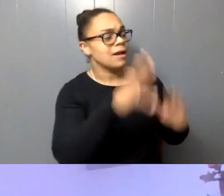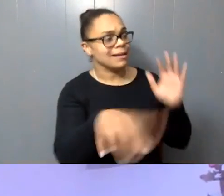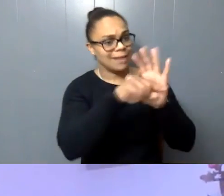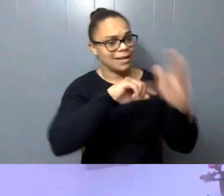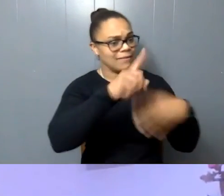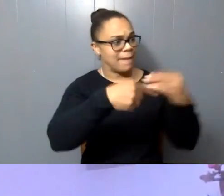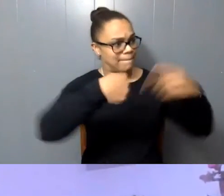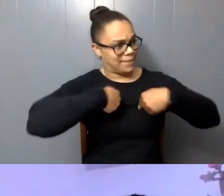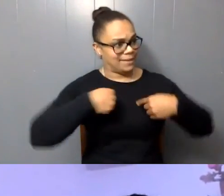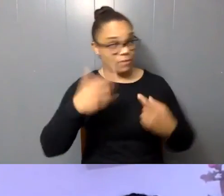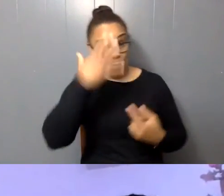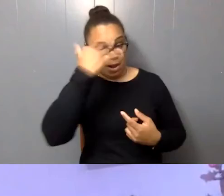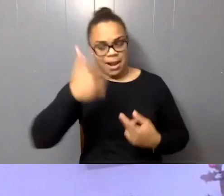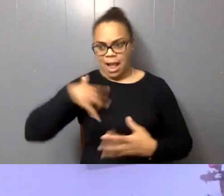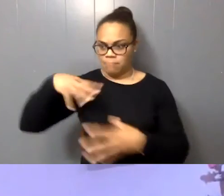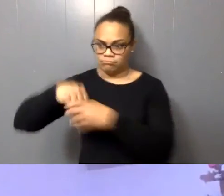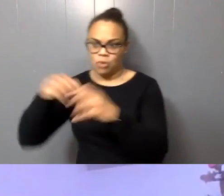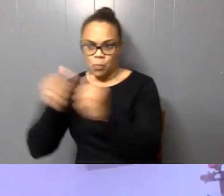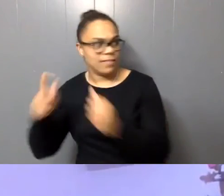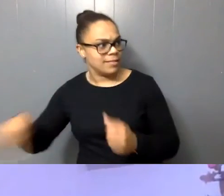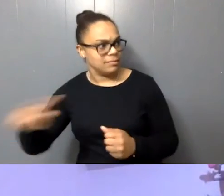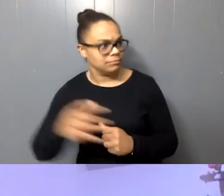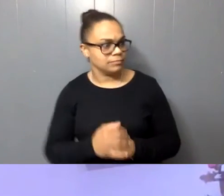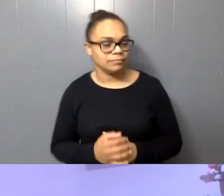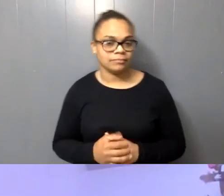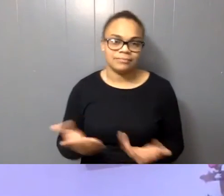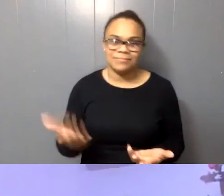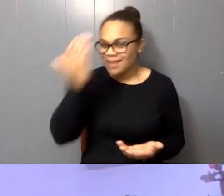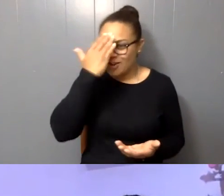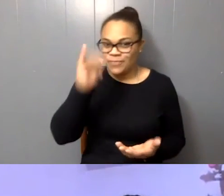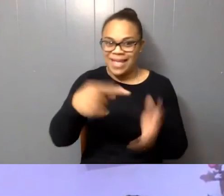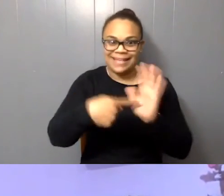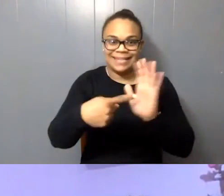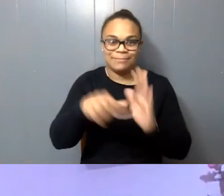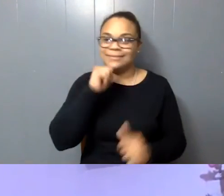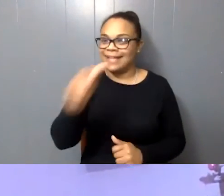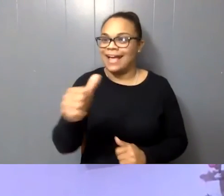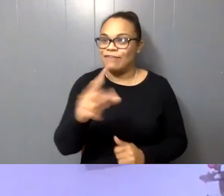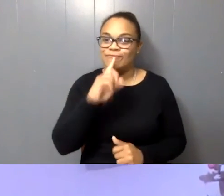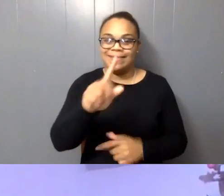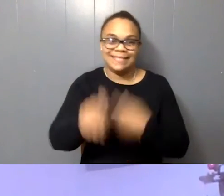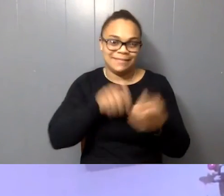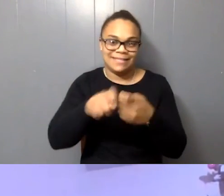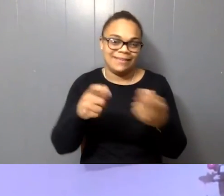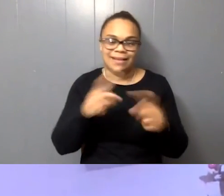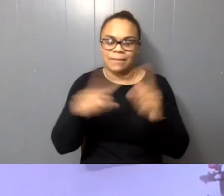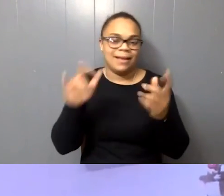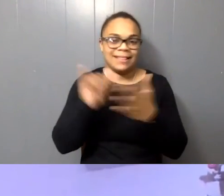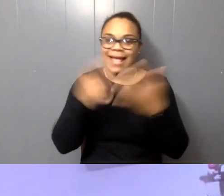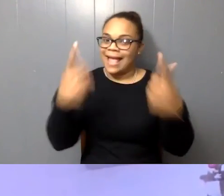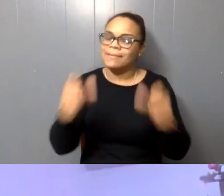of my, I know it's not very specific because I wish I could, but it's happened too many times to just be specific, and it's kind of